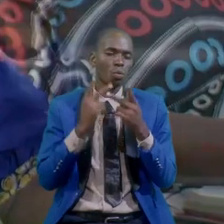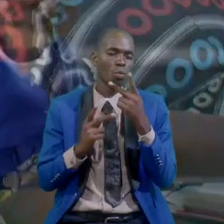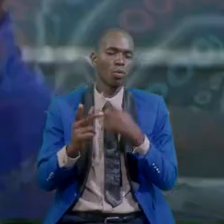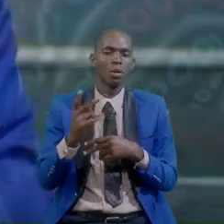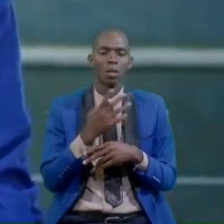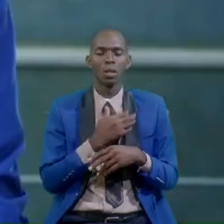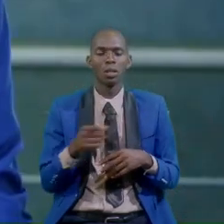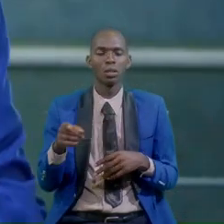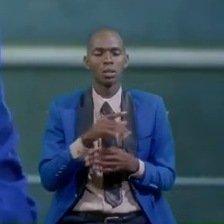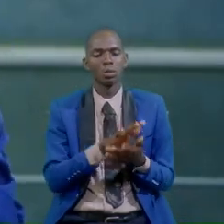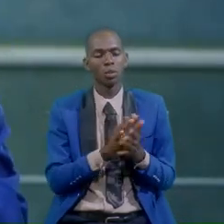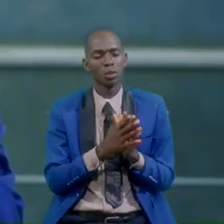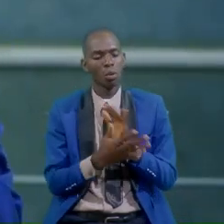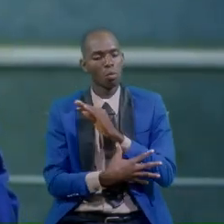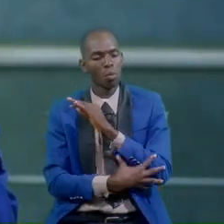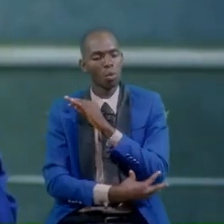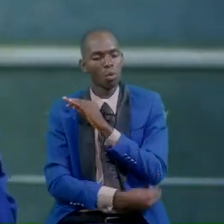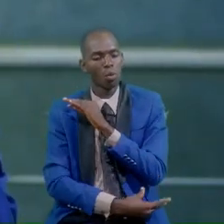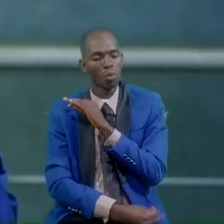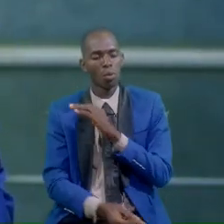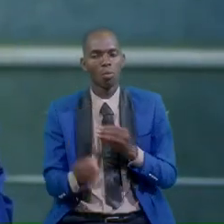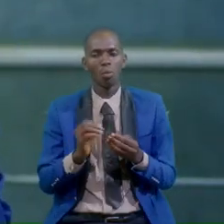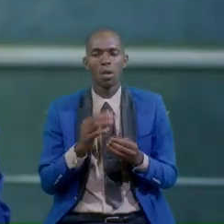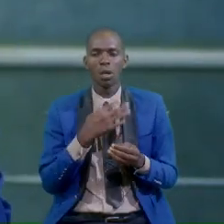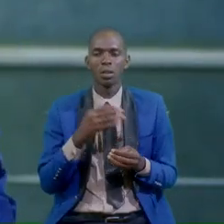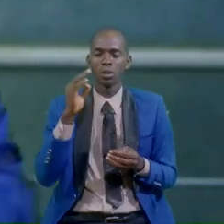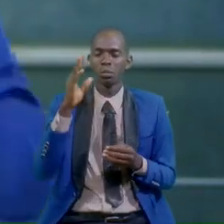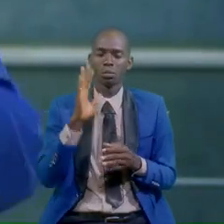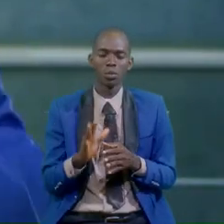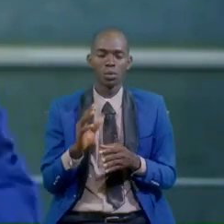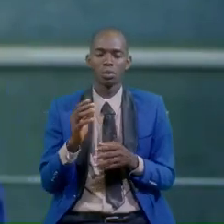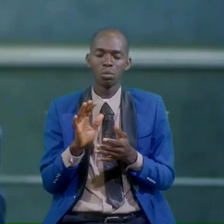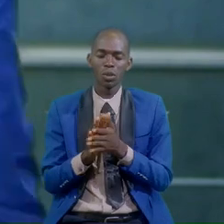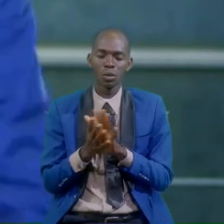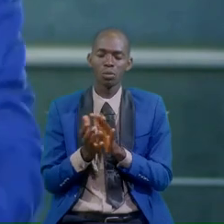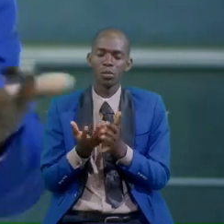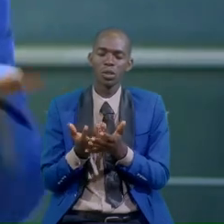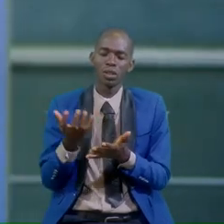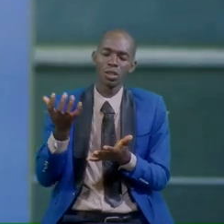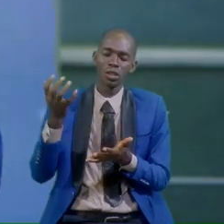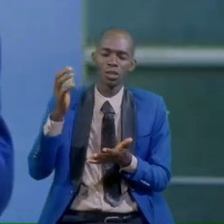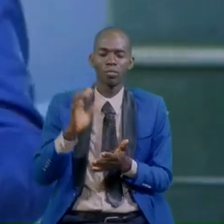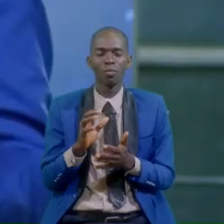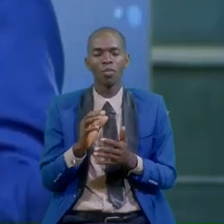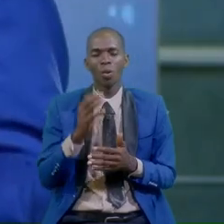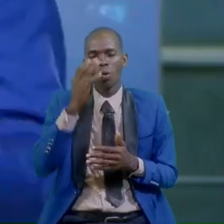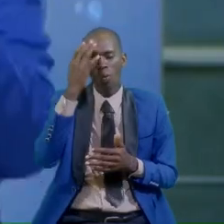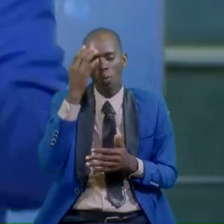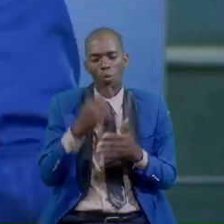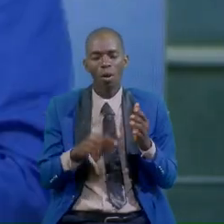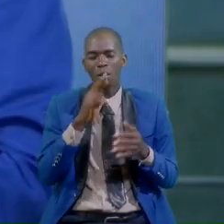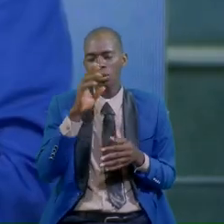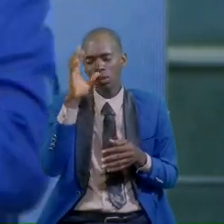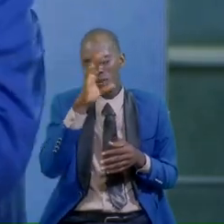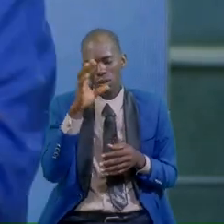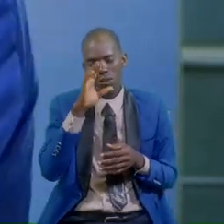poorer and the prophet becomes richer. Seeking. What are you seeking after? Why are you here this morning? What are